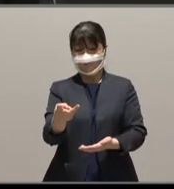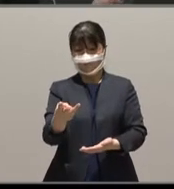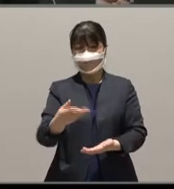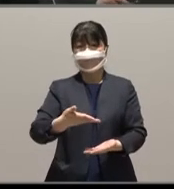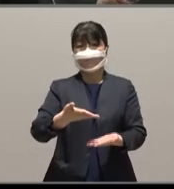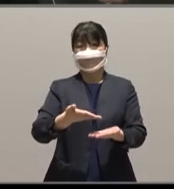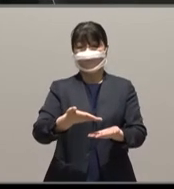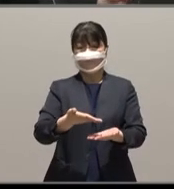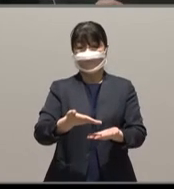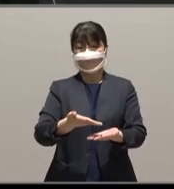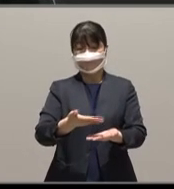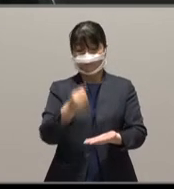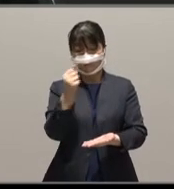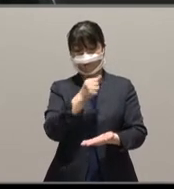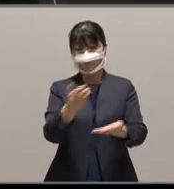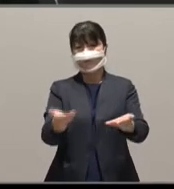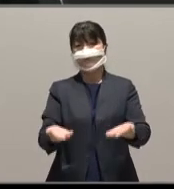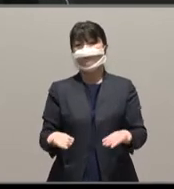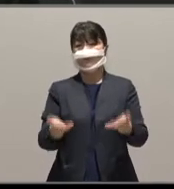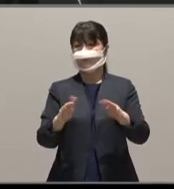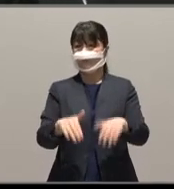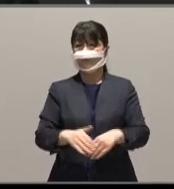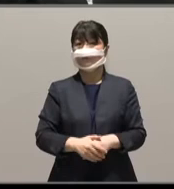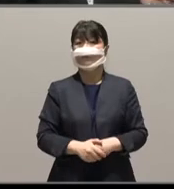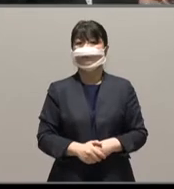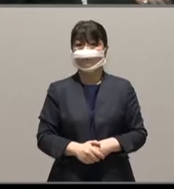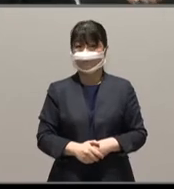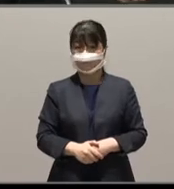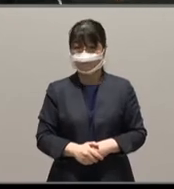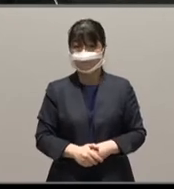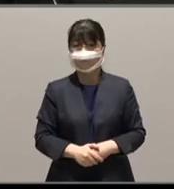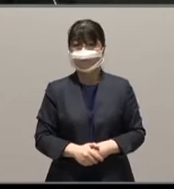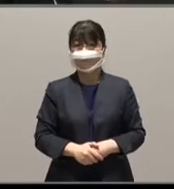of mine too, which is a very rare event.